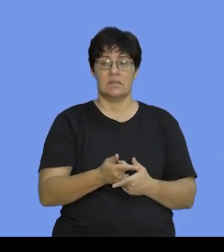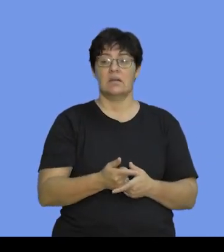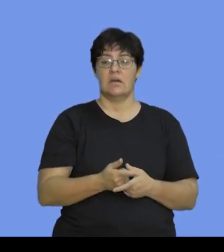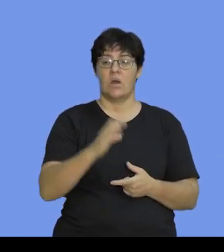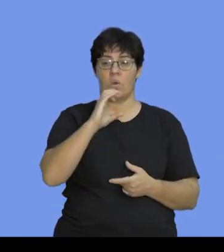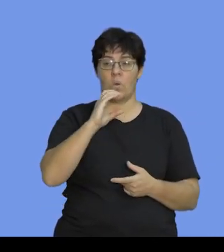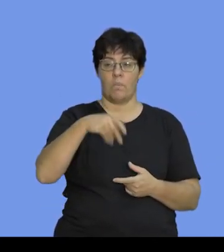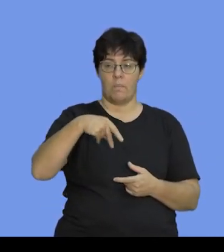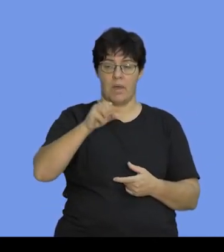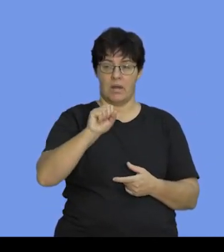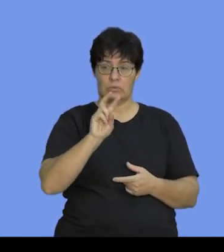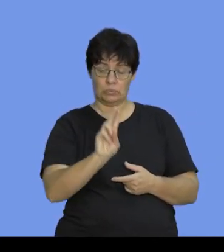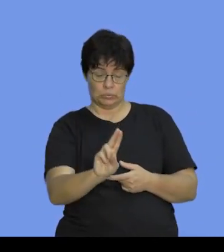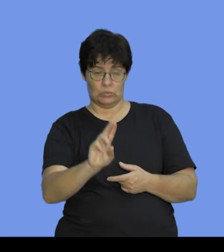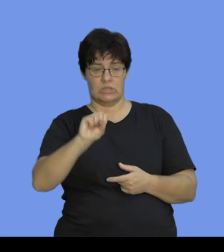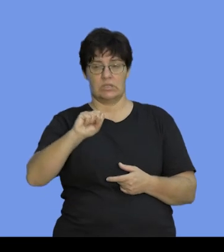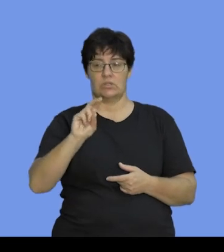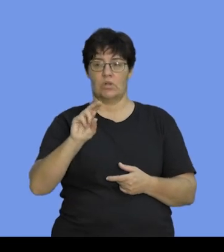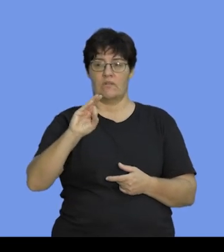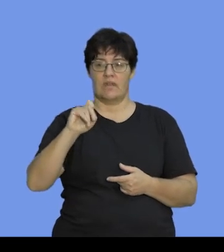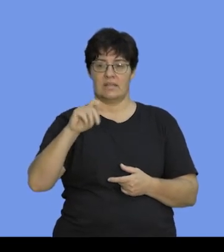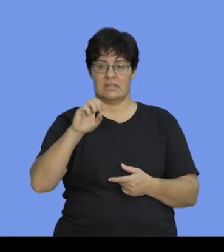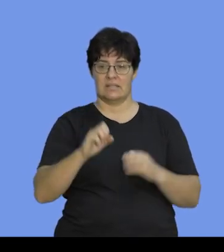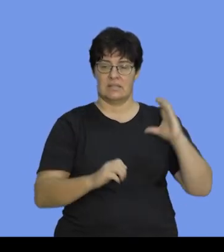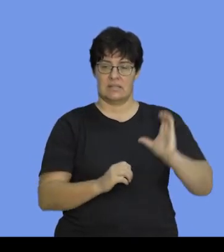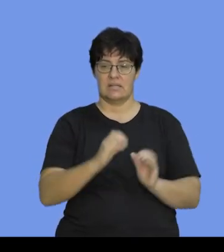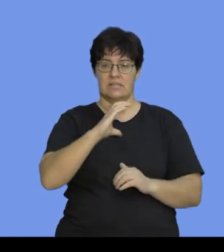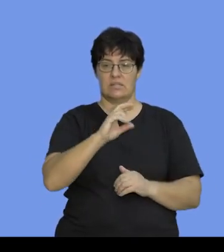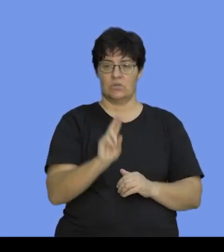2 sulfate, okay, needed to make